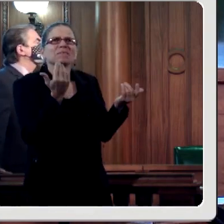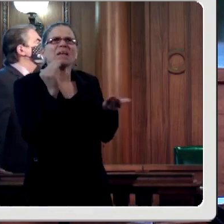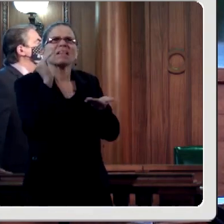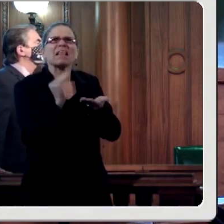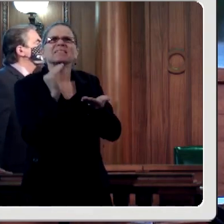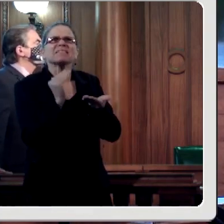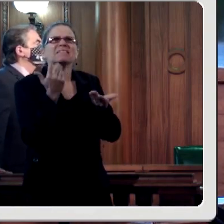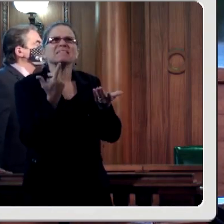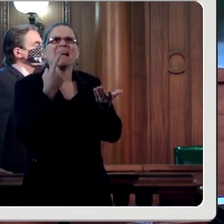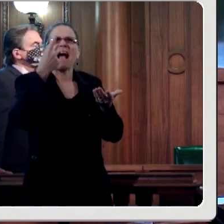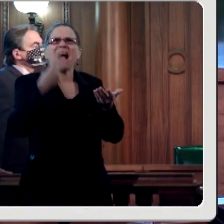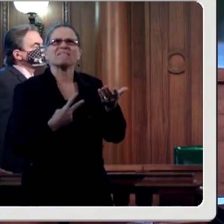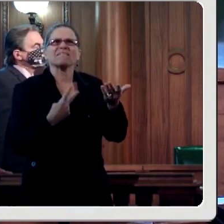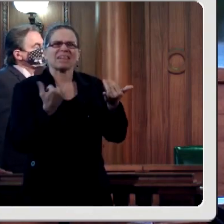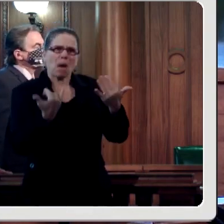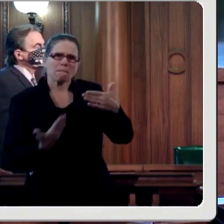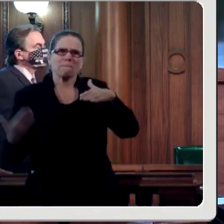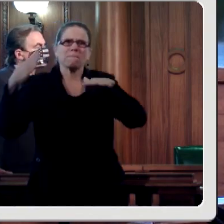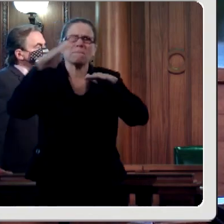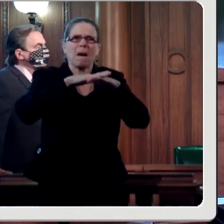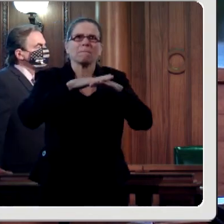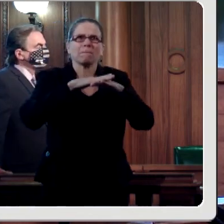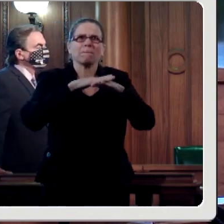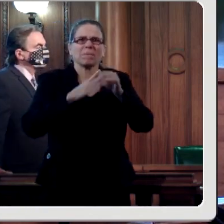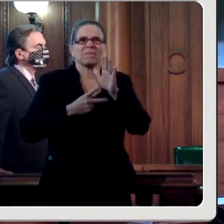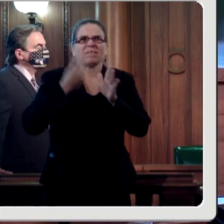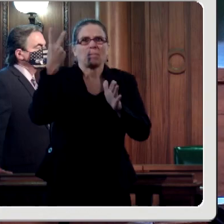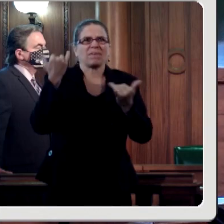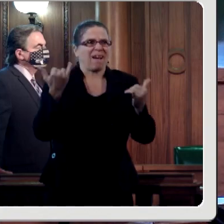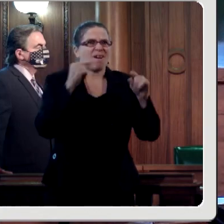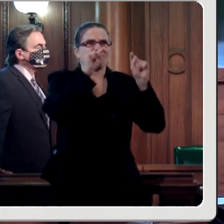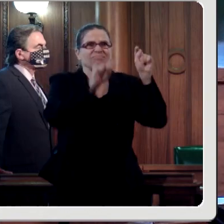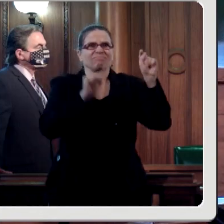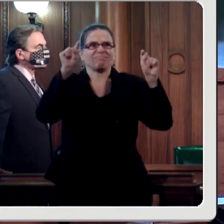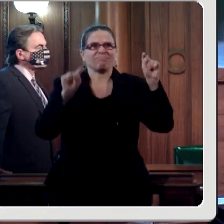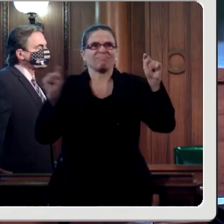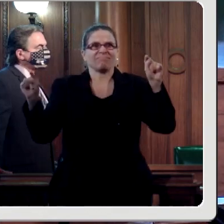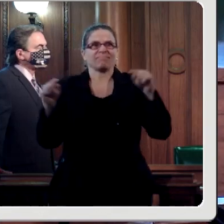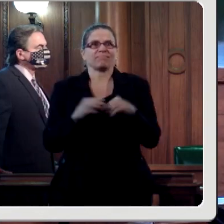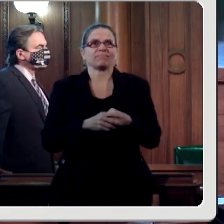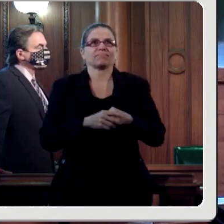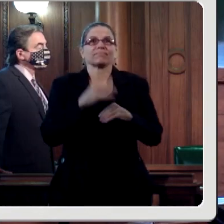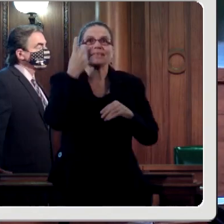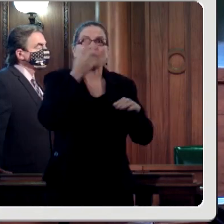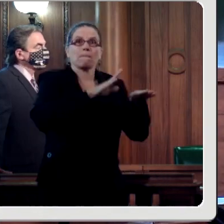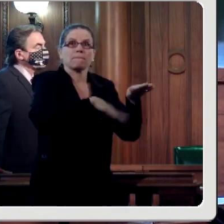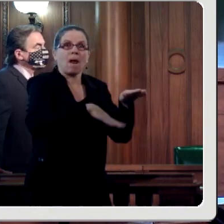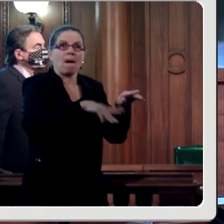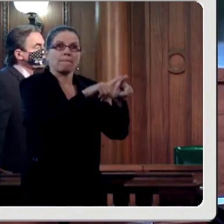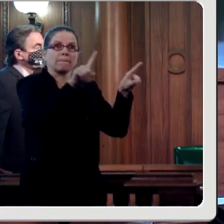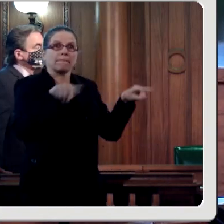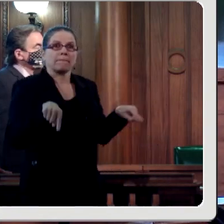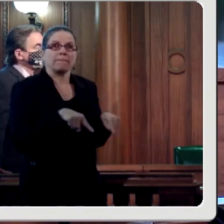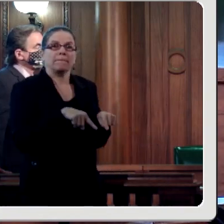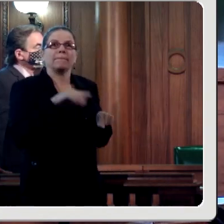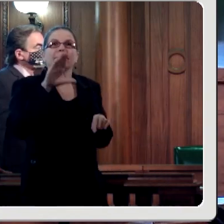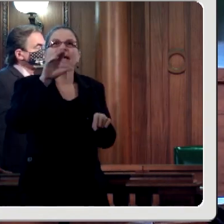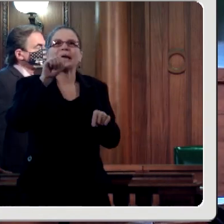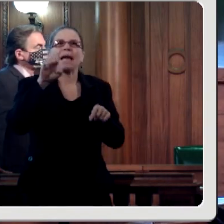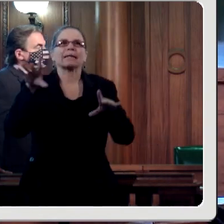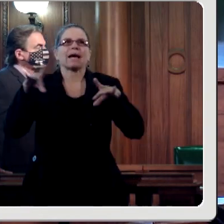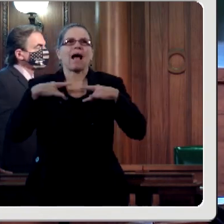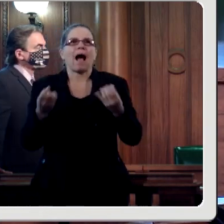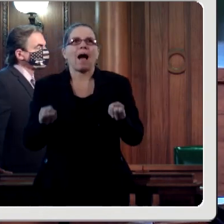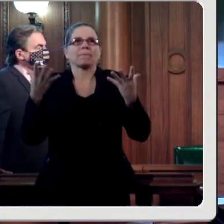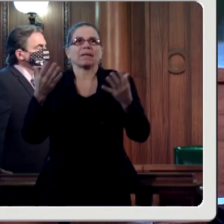our cases last week, on Monday, October 5th, were 22. Tuesday, October